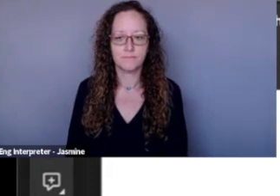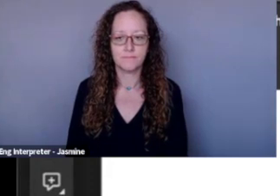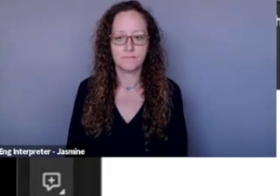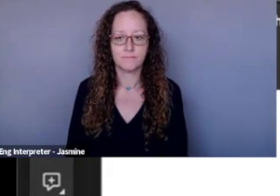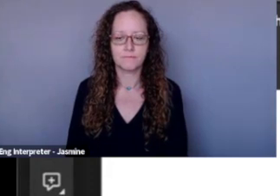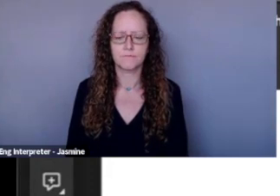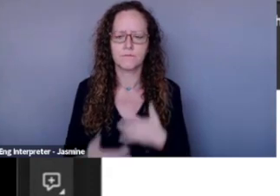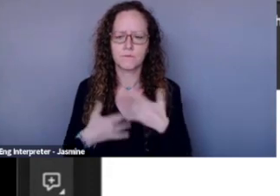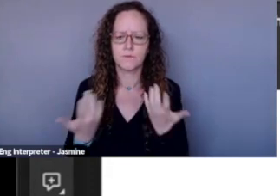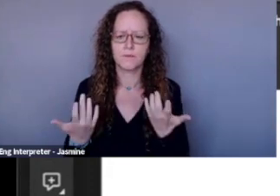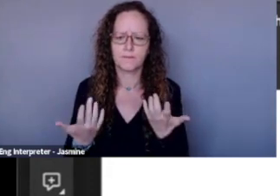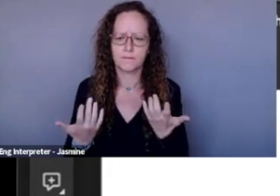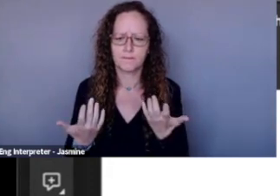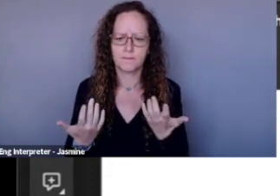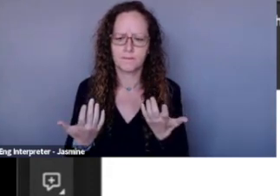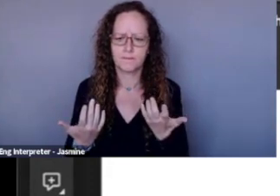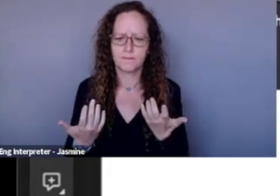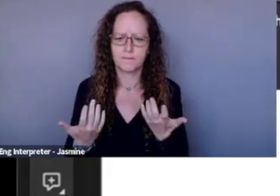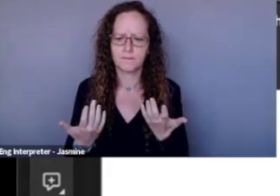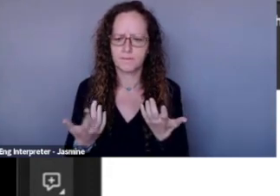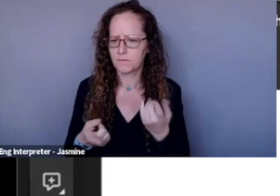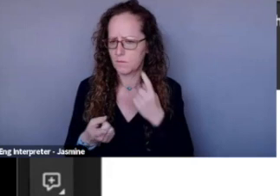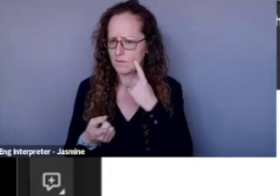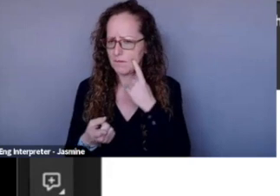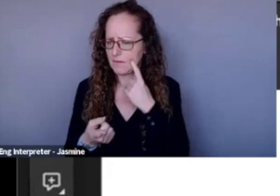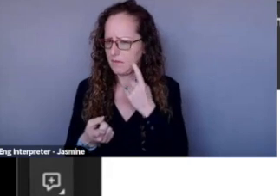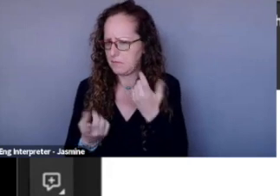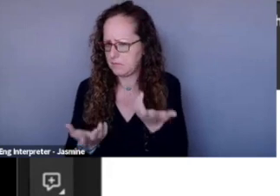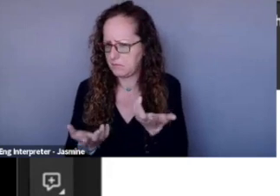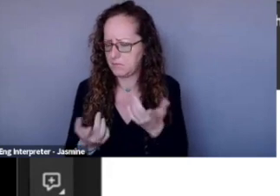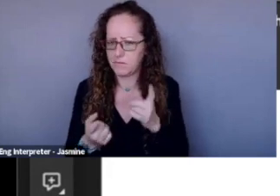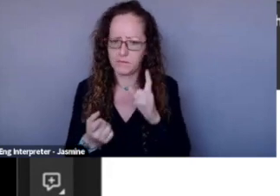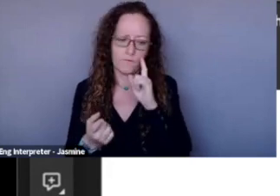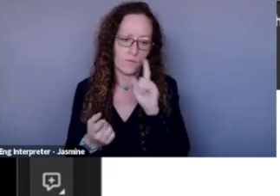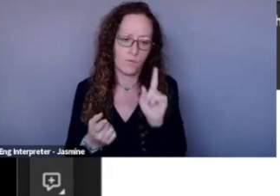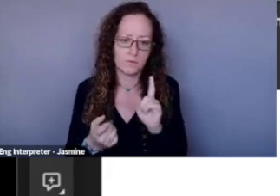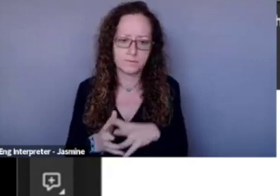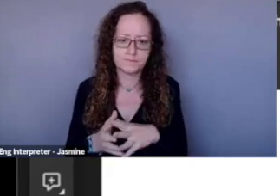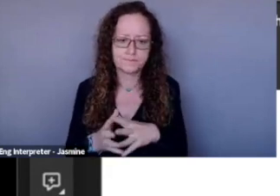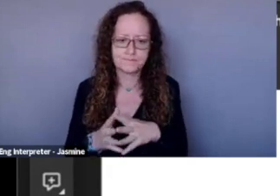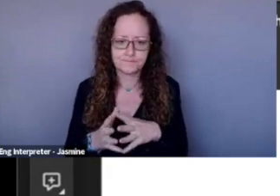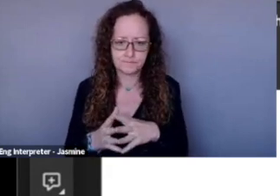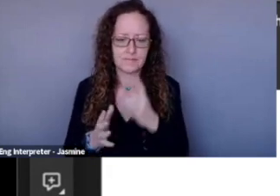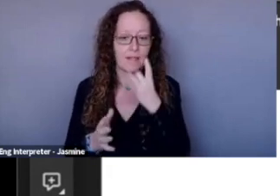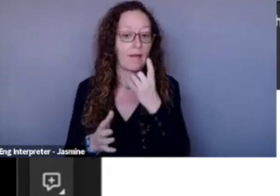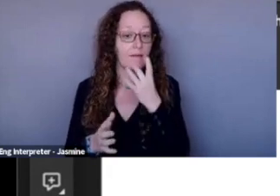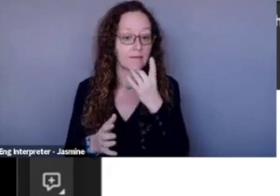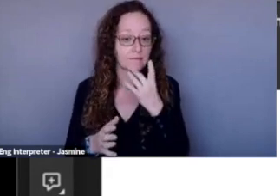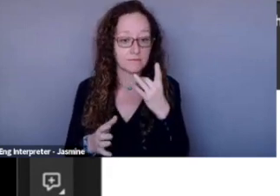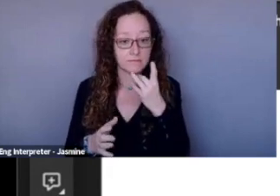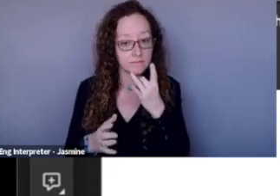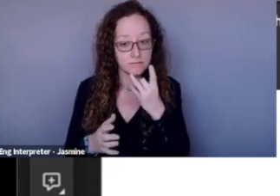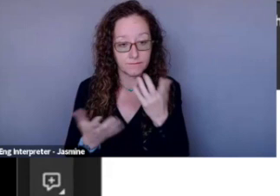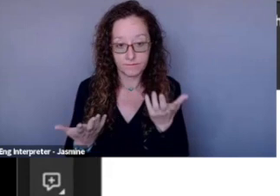What about what you think might be the case for lighting? Do you think there may